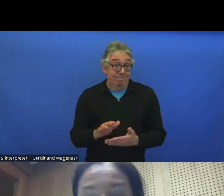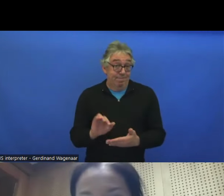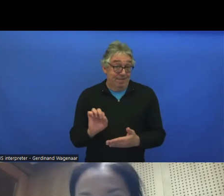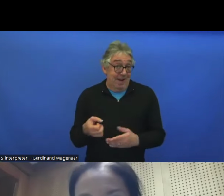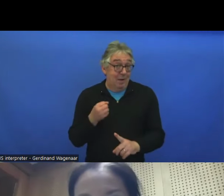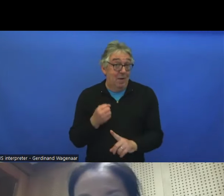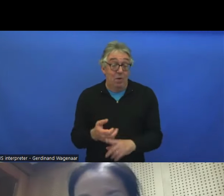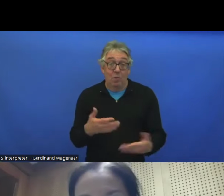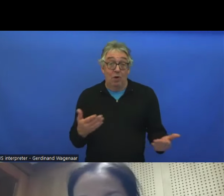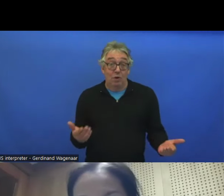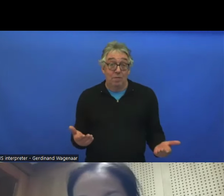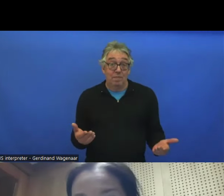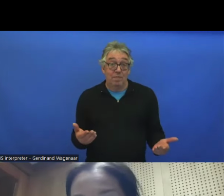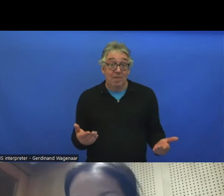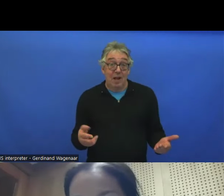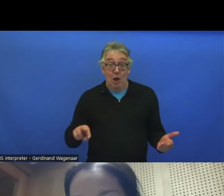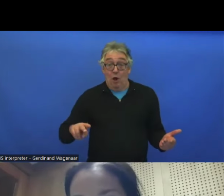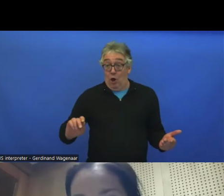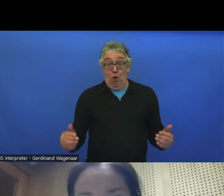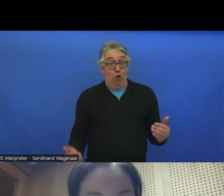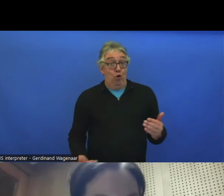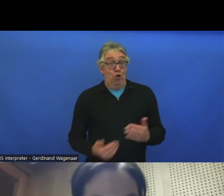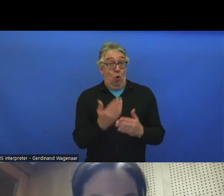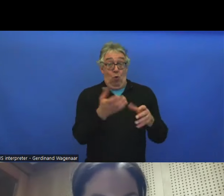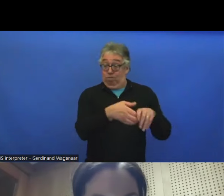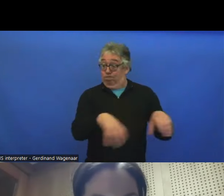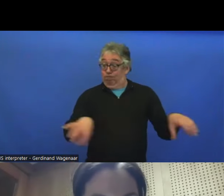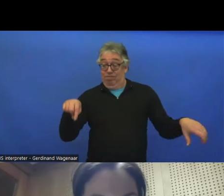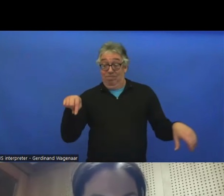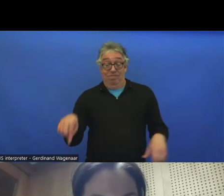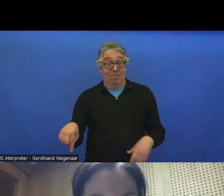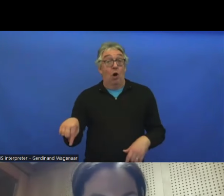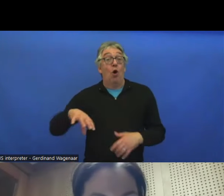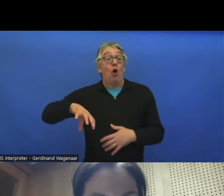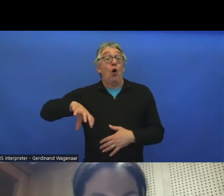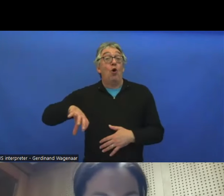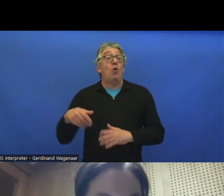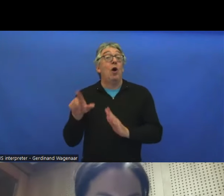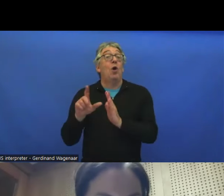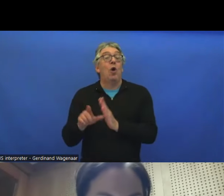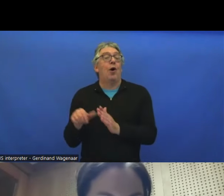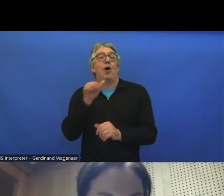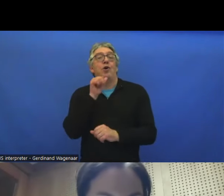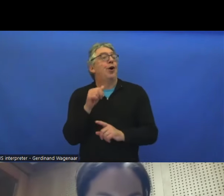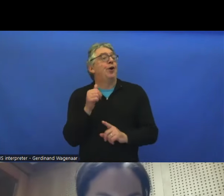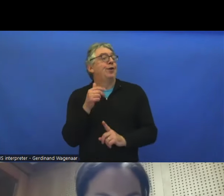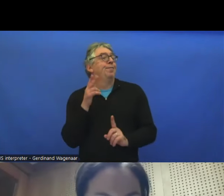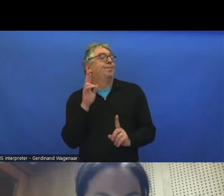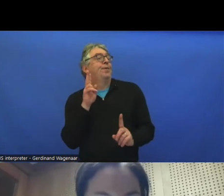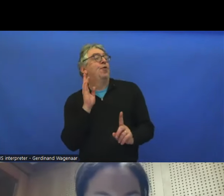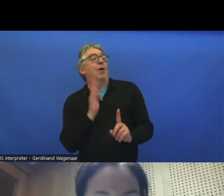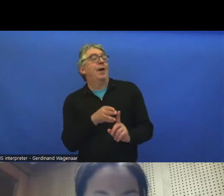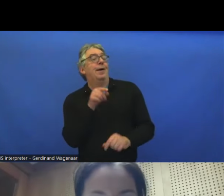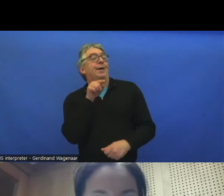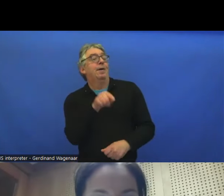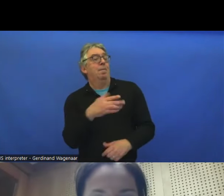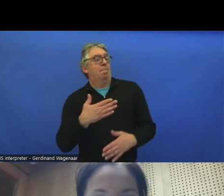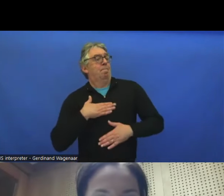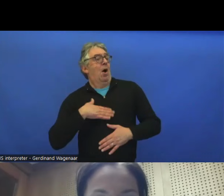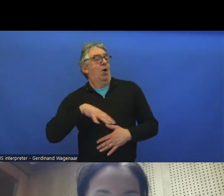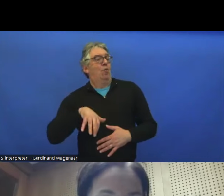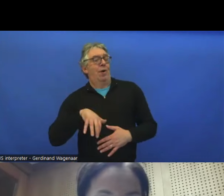the nationality law of the new state does not recognize that person as their national.